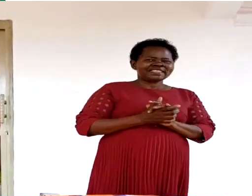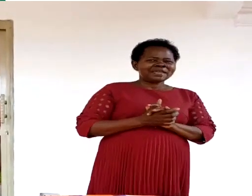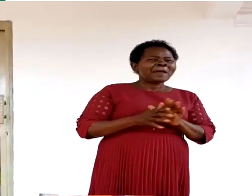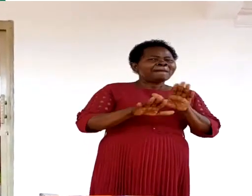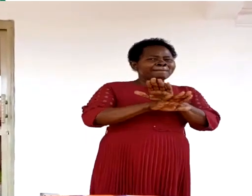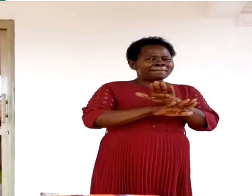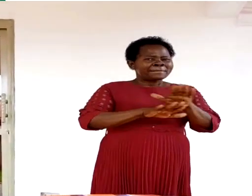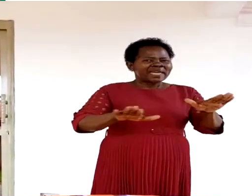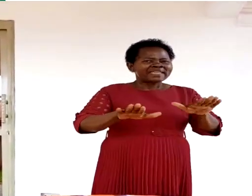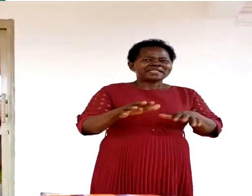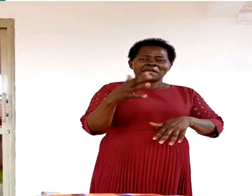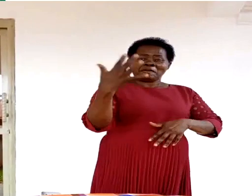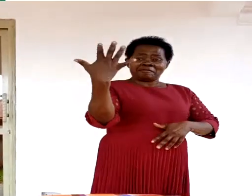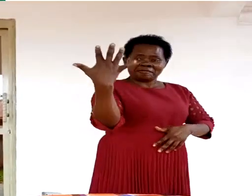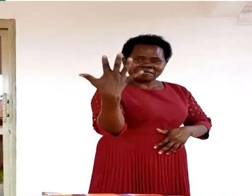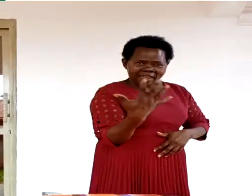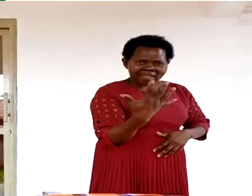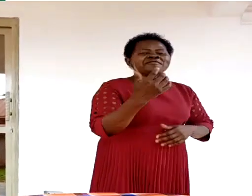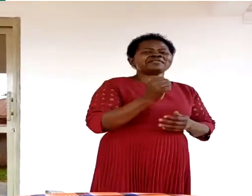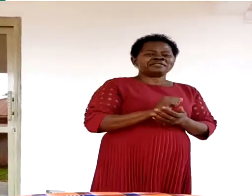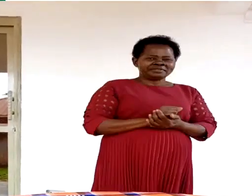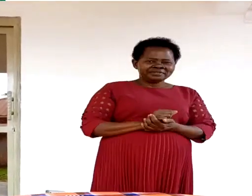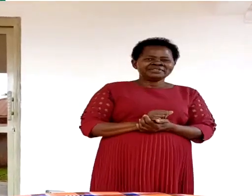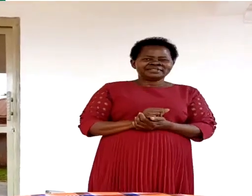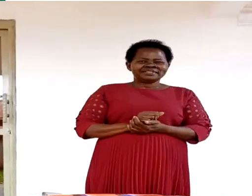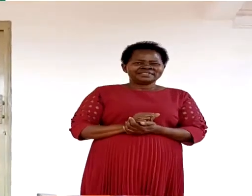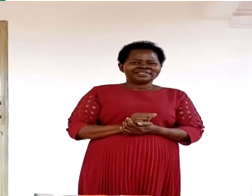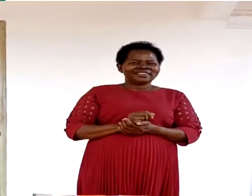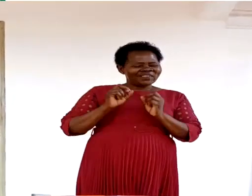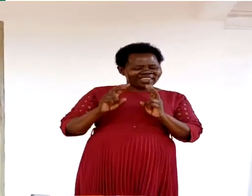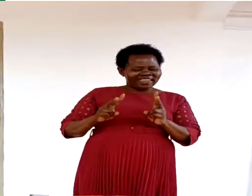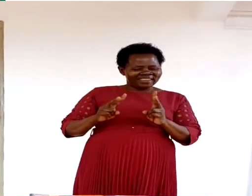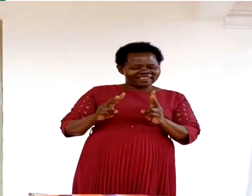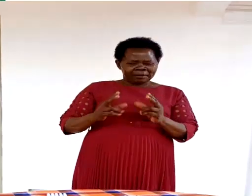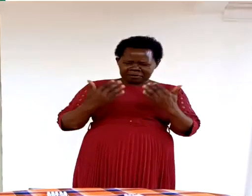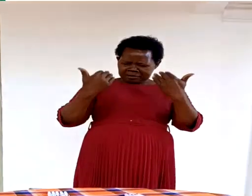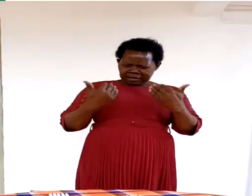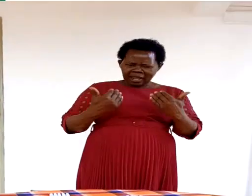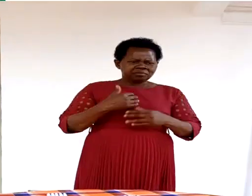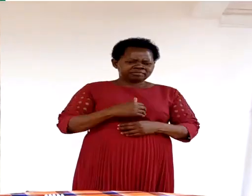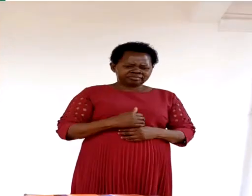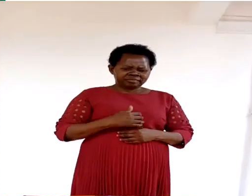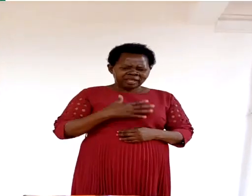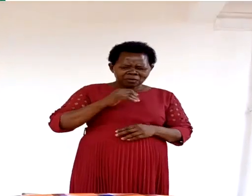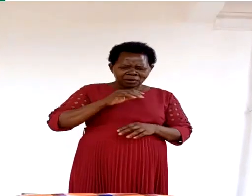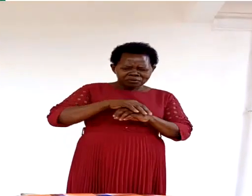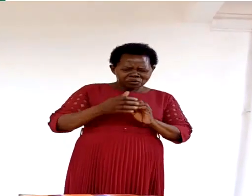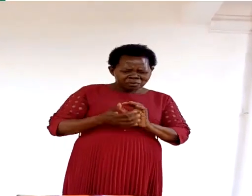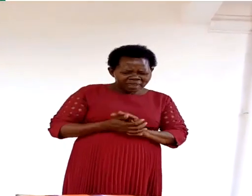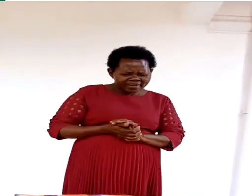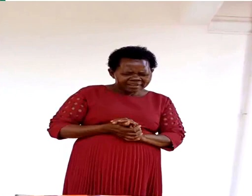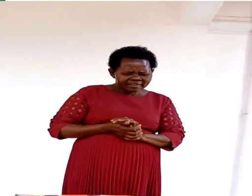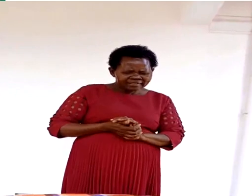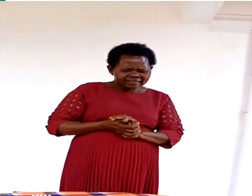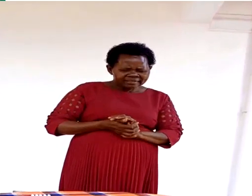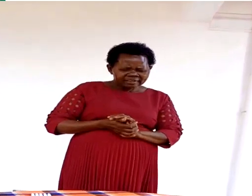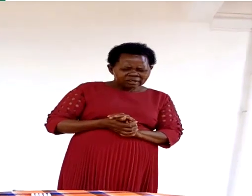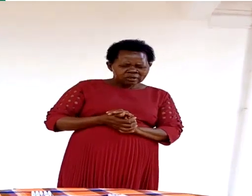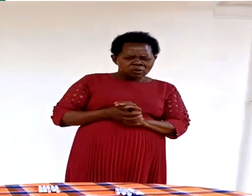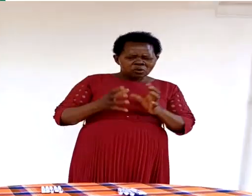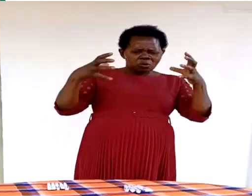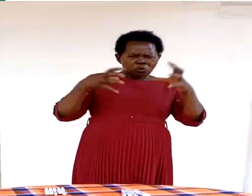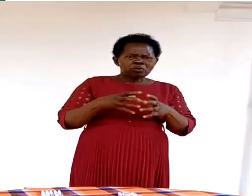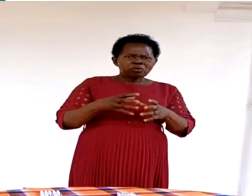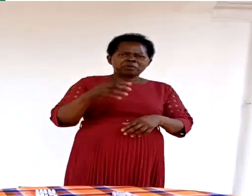These represent base five. Okay? Now, I want